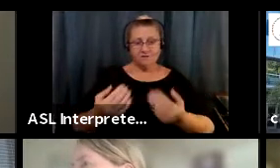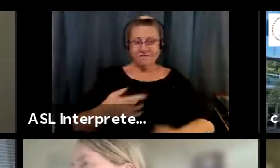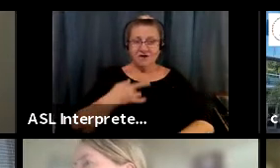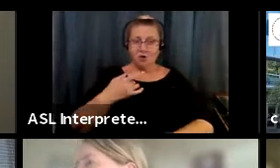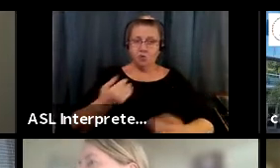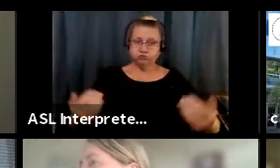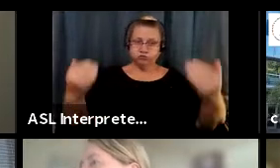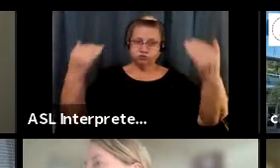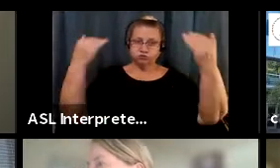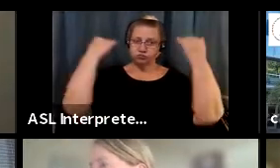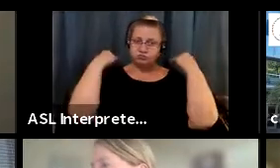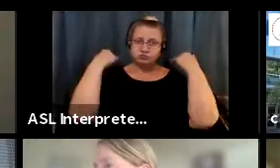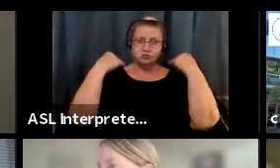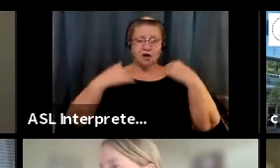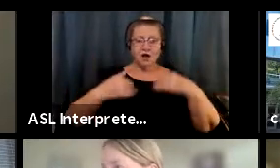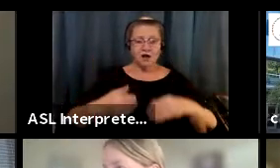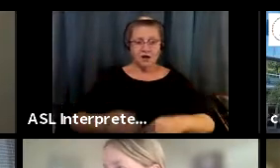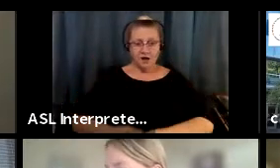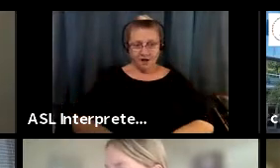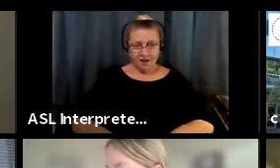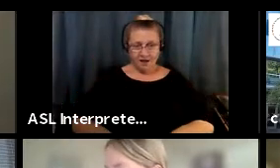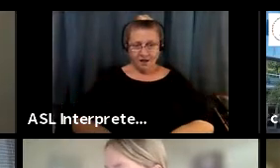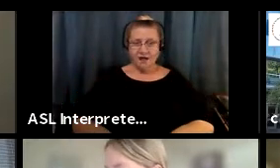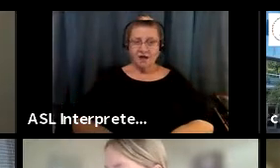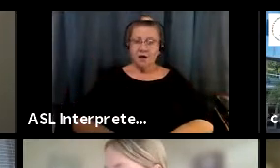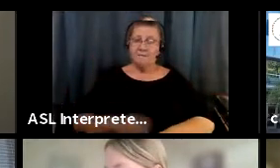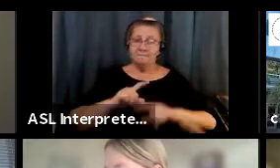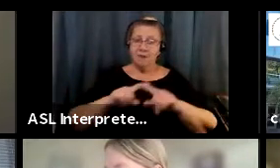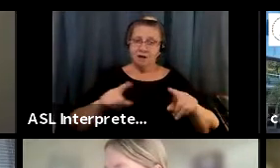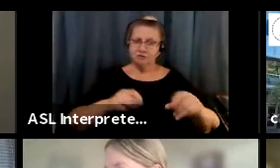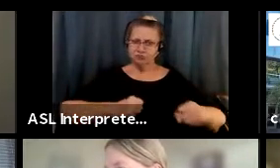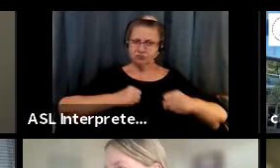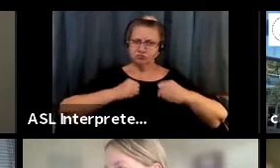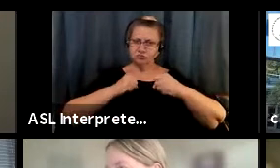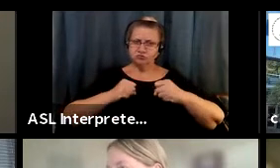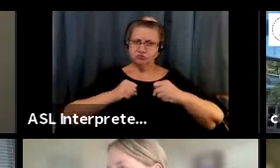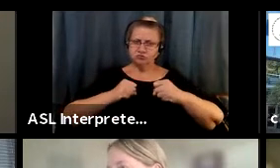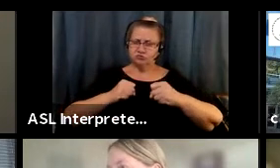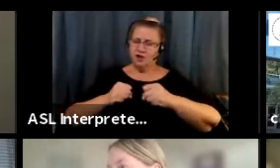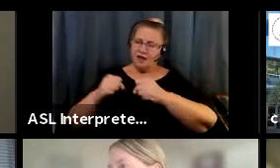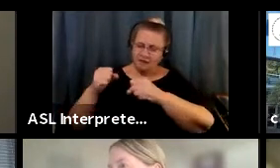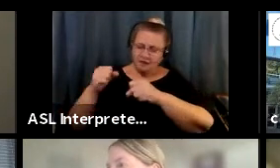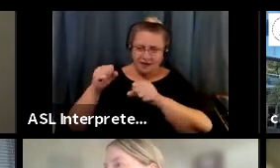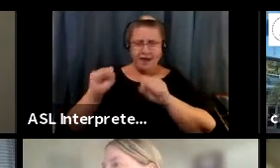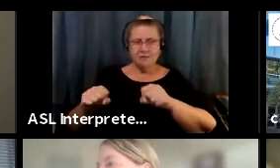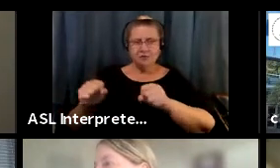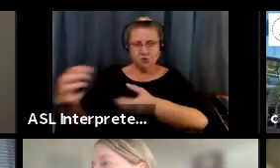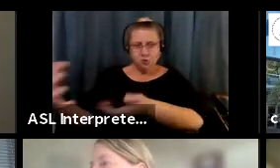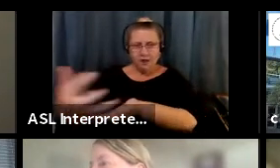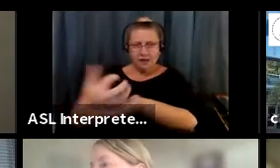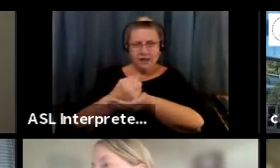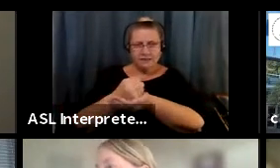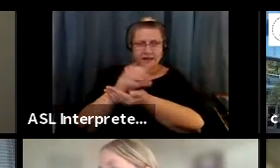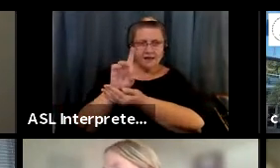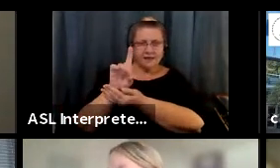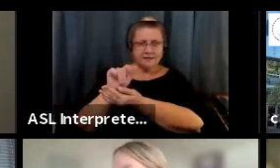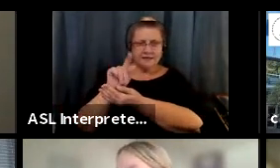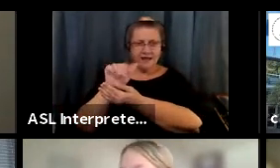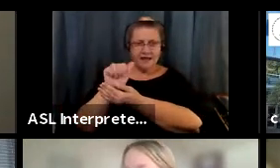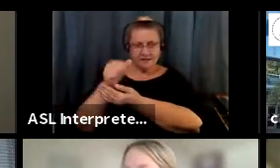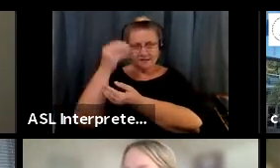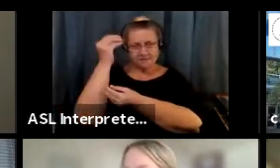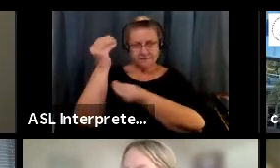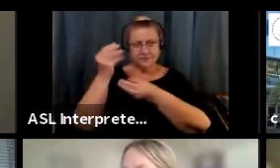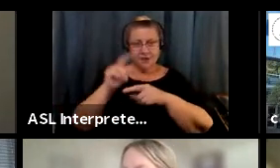and really stood up I think, valiantly to get that data. But there was still the understanding that the better